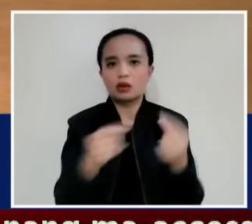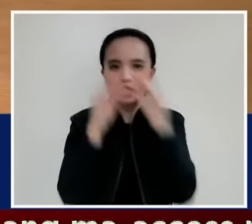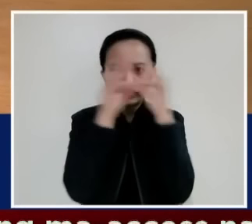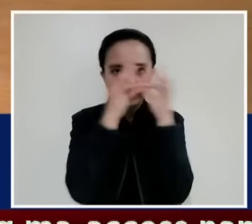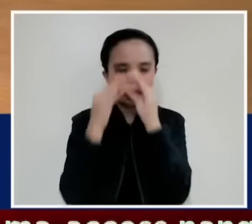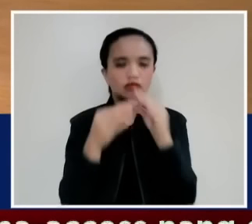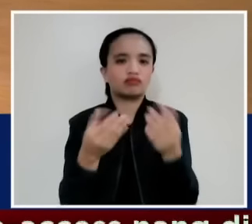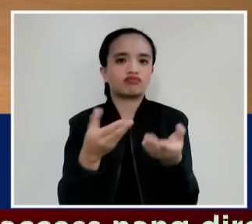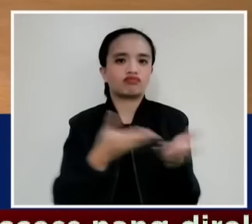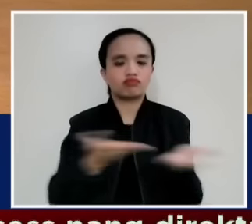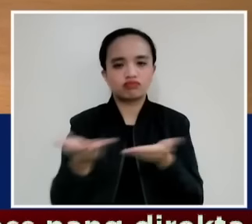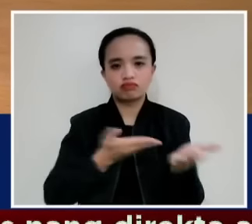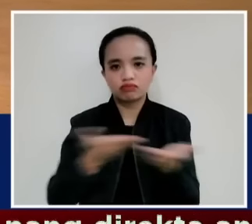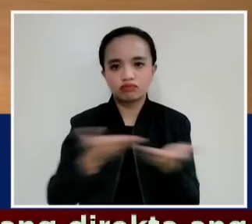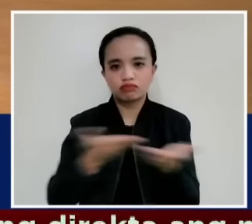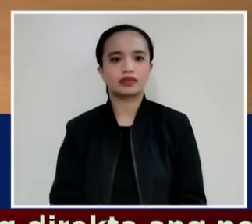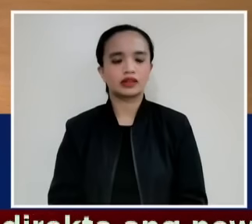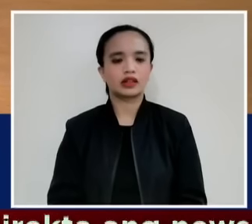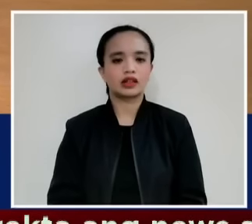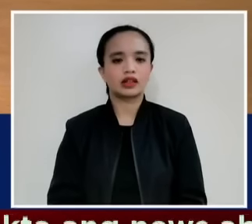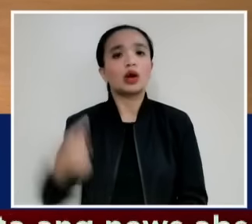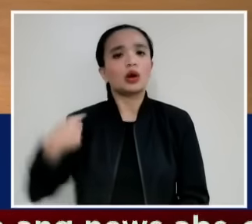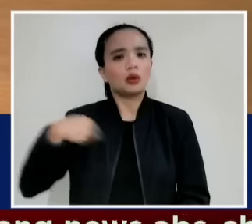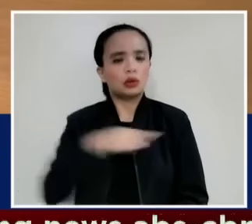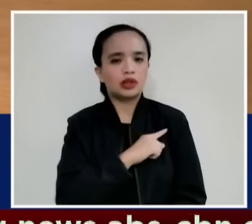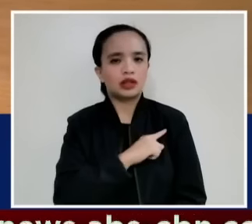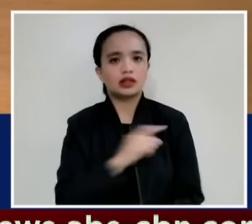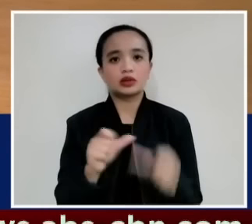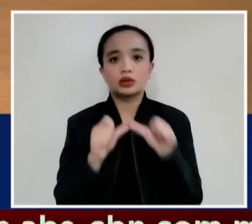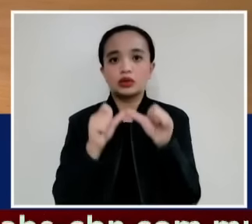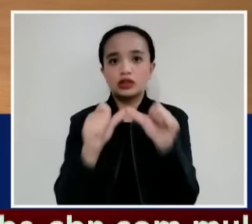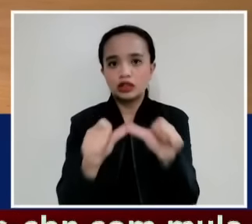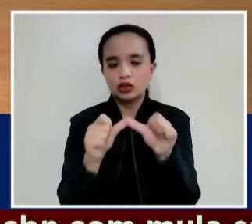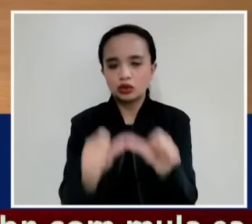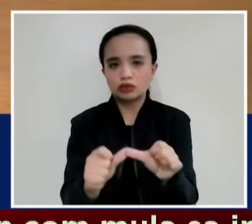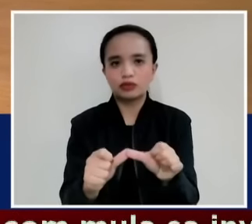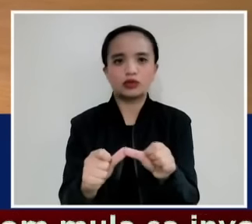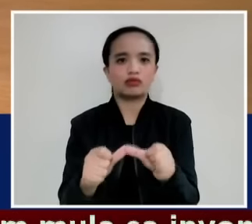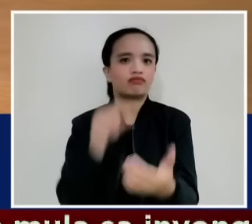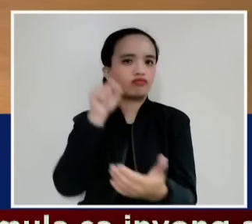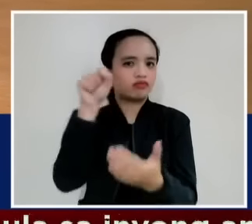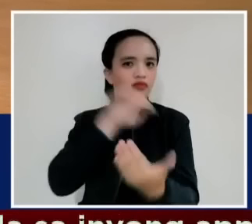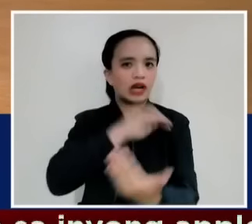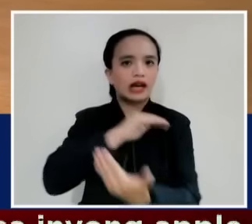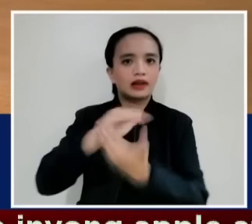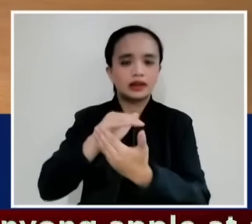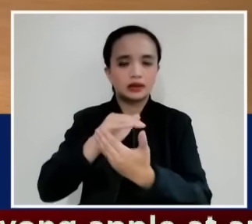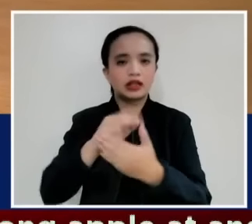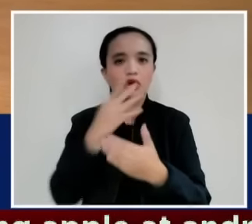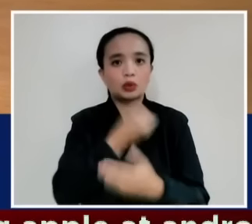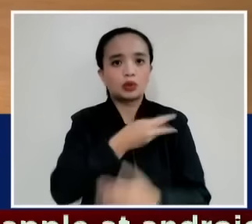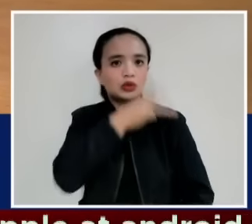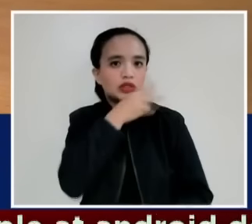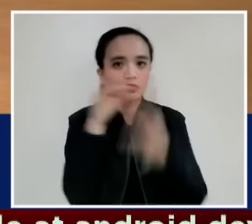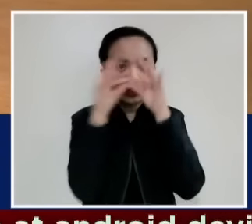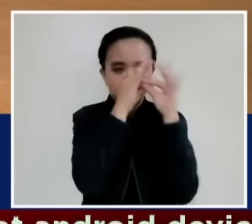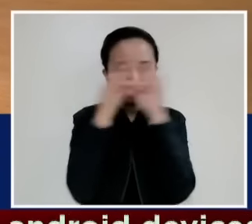We will relentlessly continue our fight against drug syndicates, shutting down their illegal